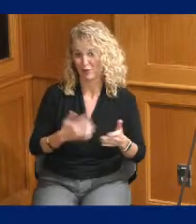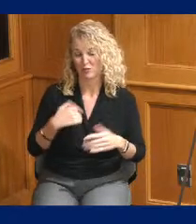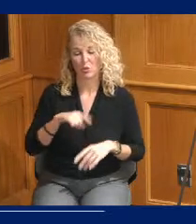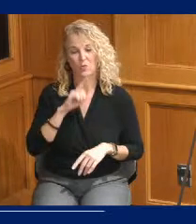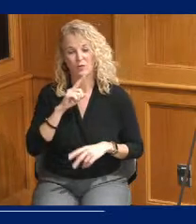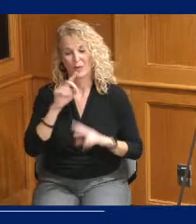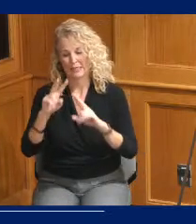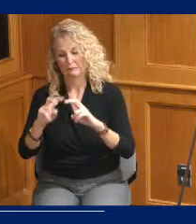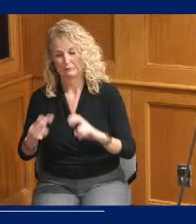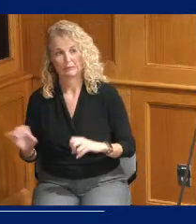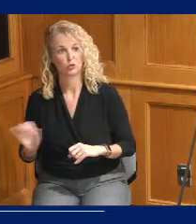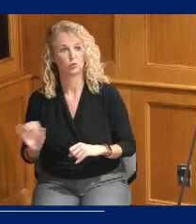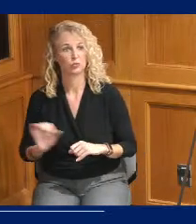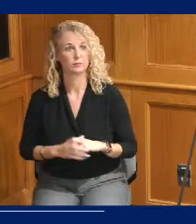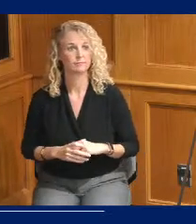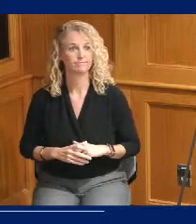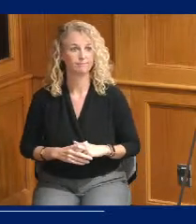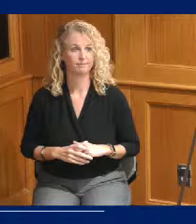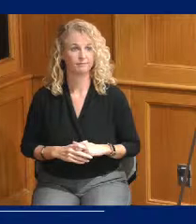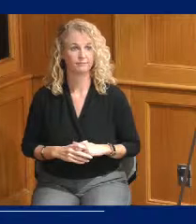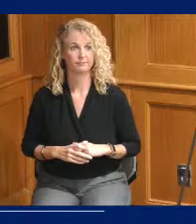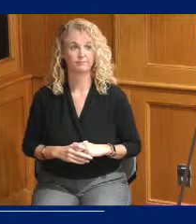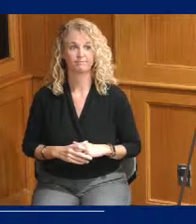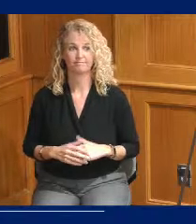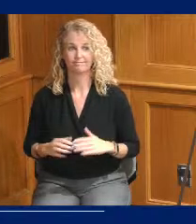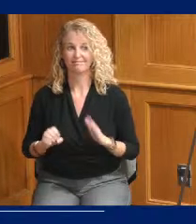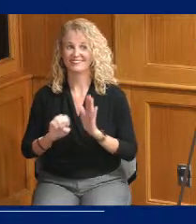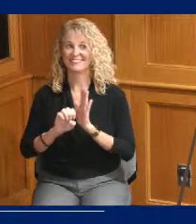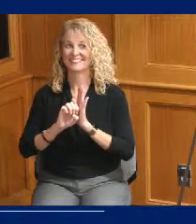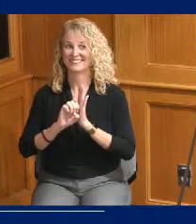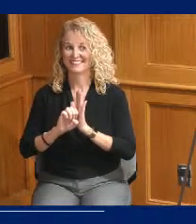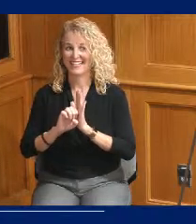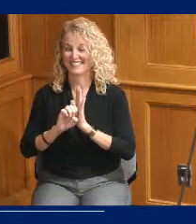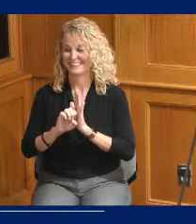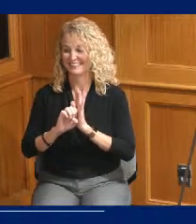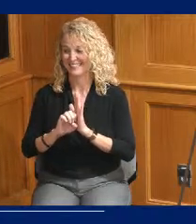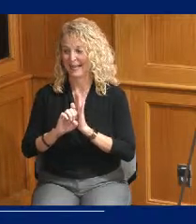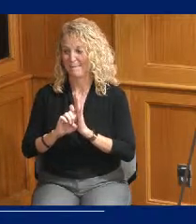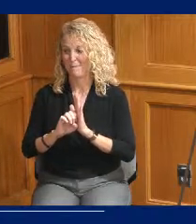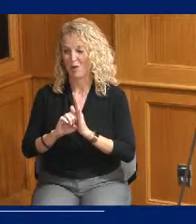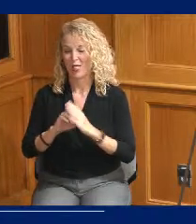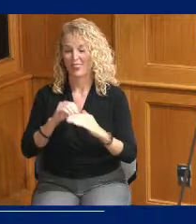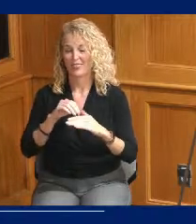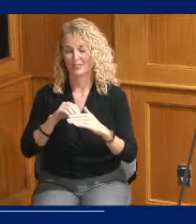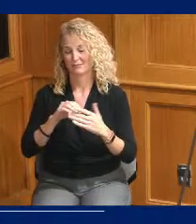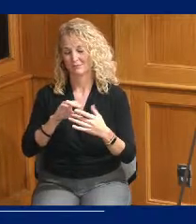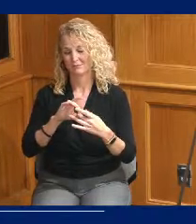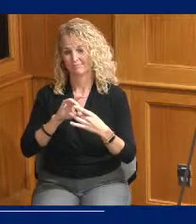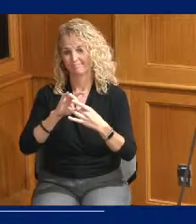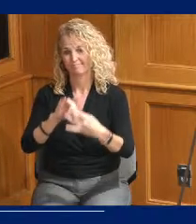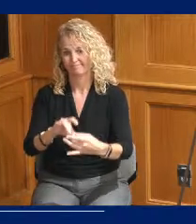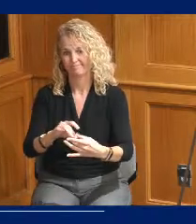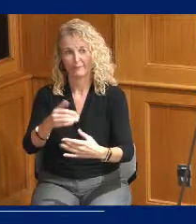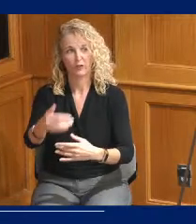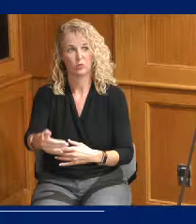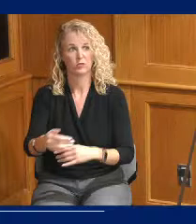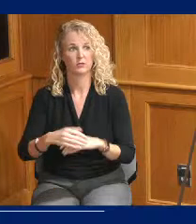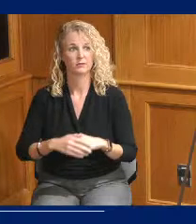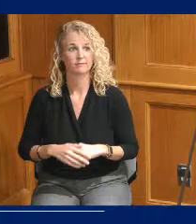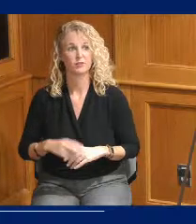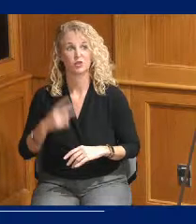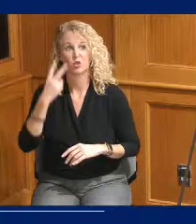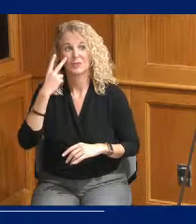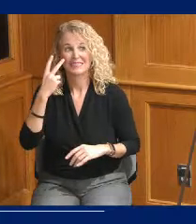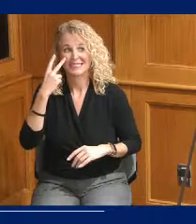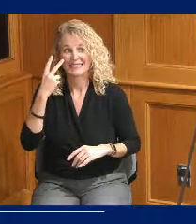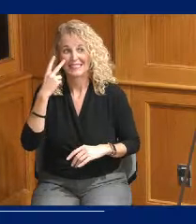two. So this just gives you an example, and this will go into my next slide nicely in terms of historic rate increases. But you can see